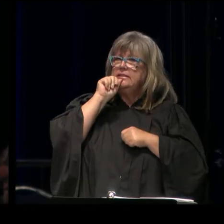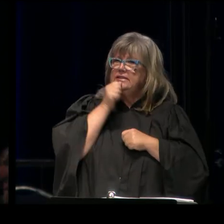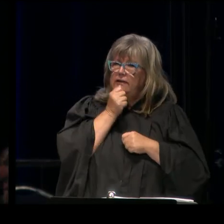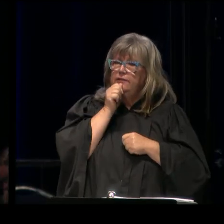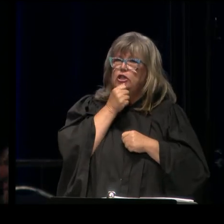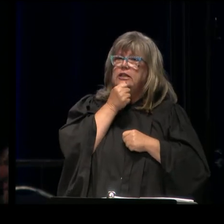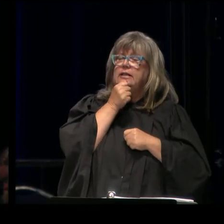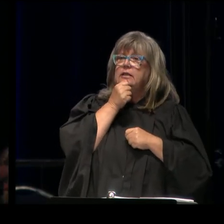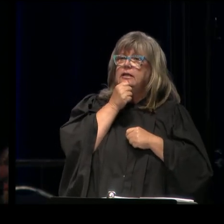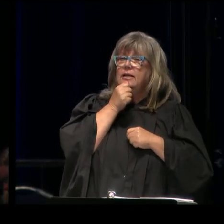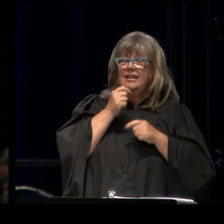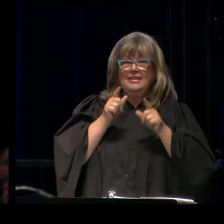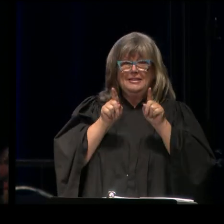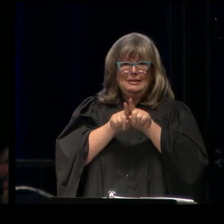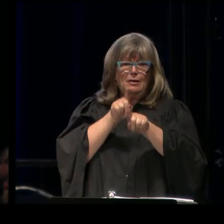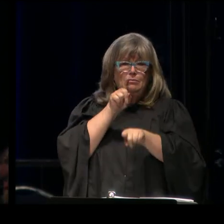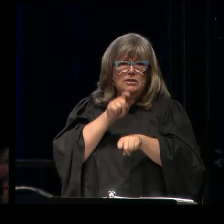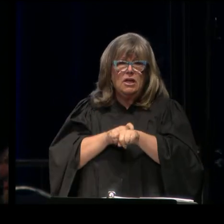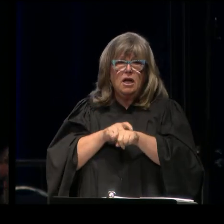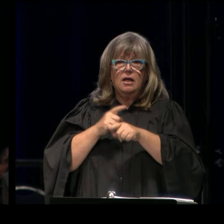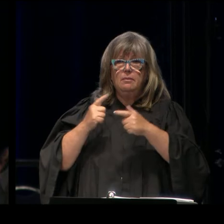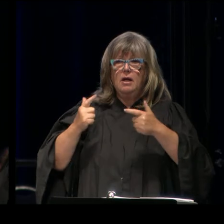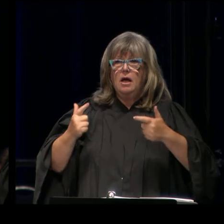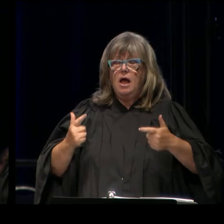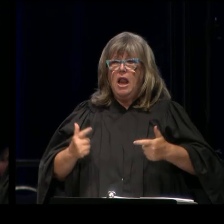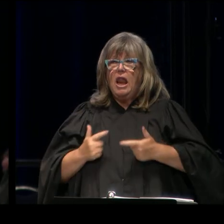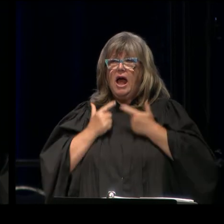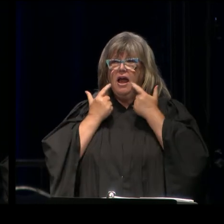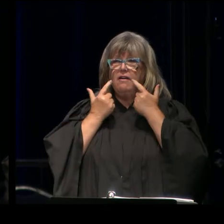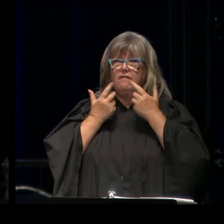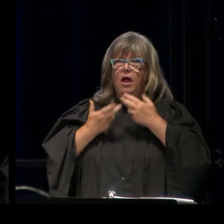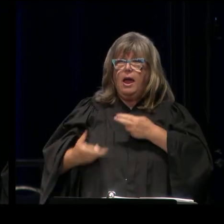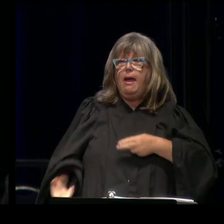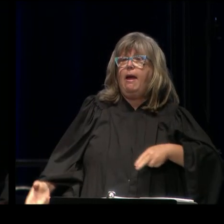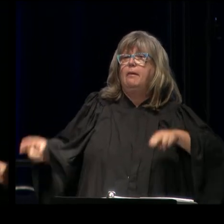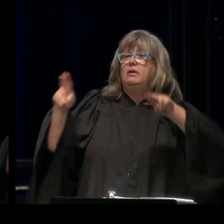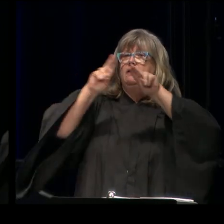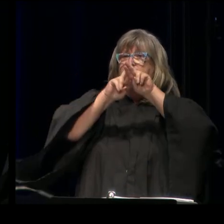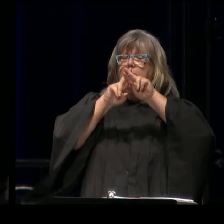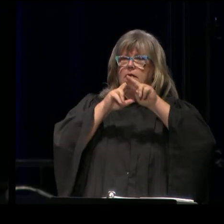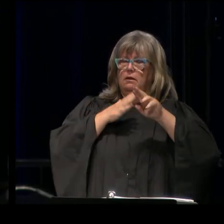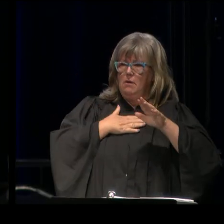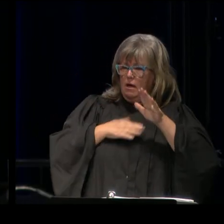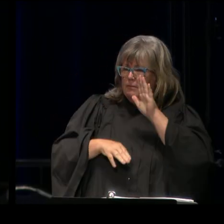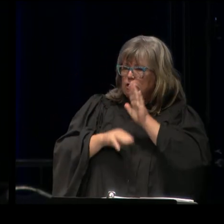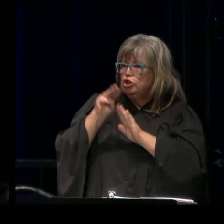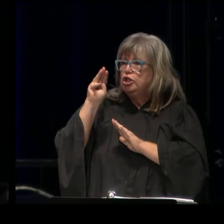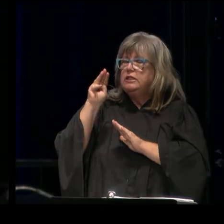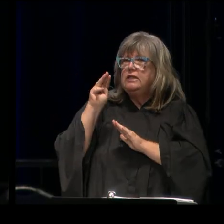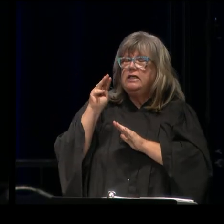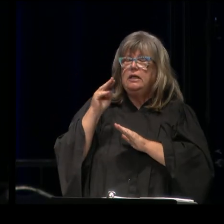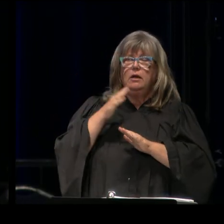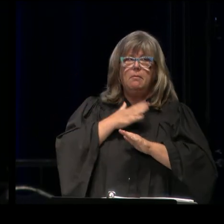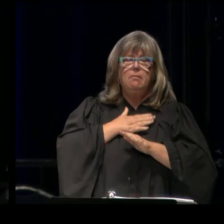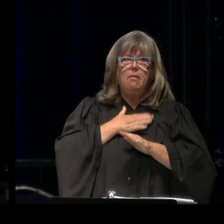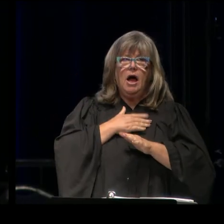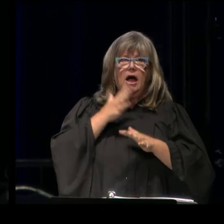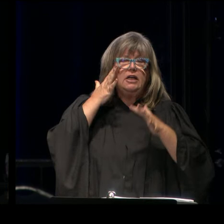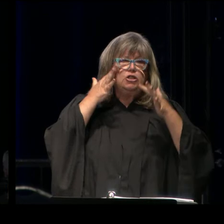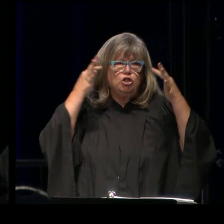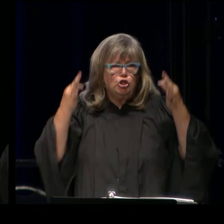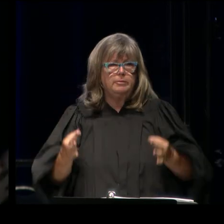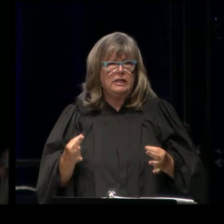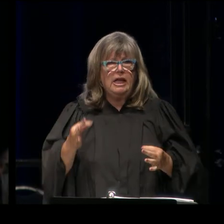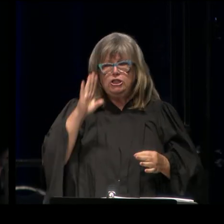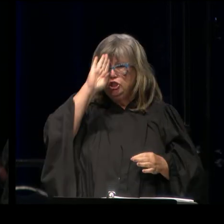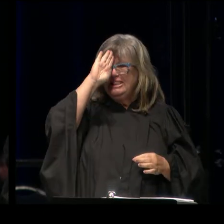time, life amplified my maturity, my determination, my awareness,